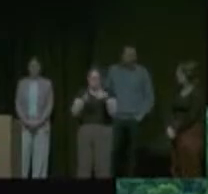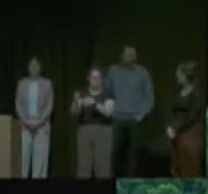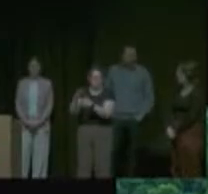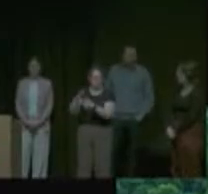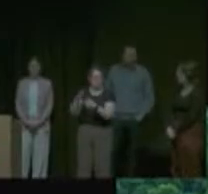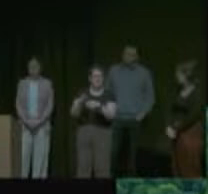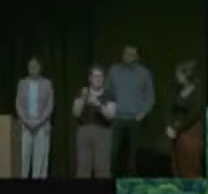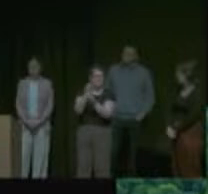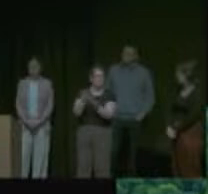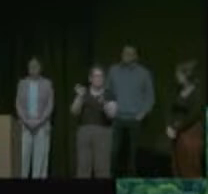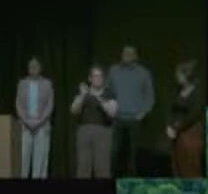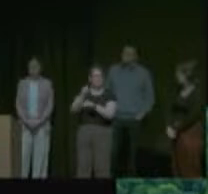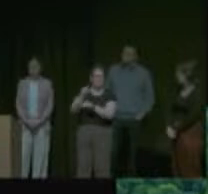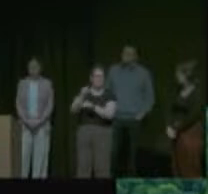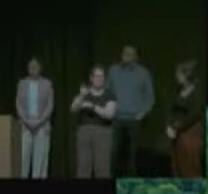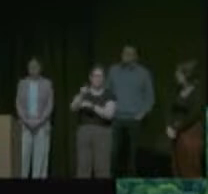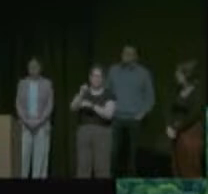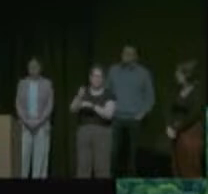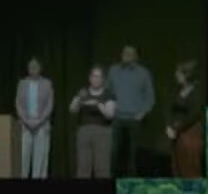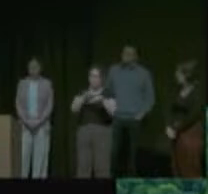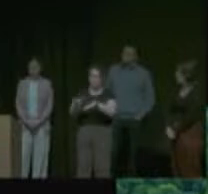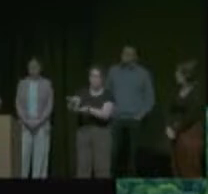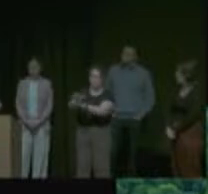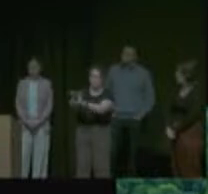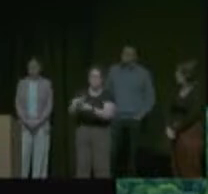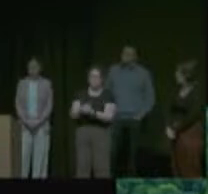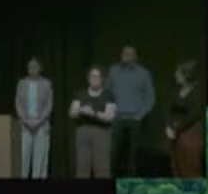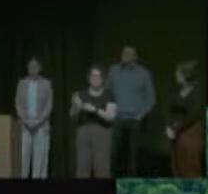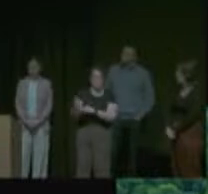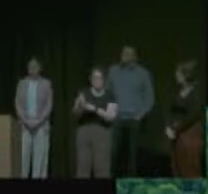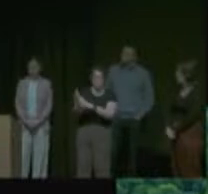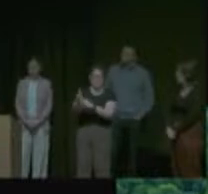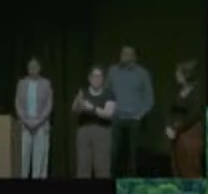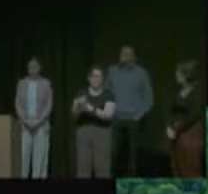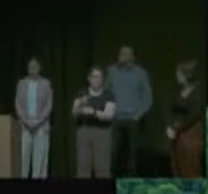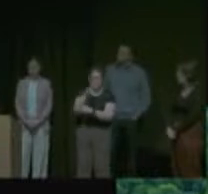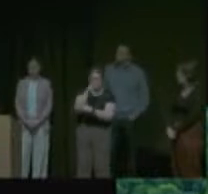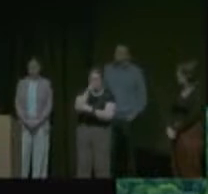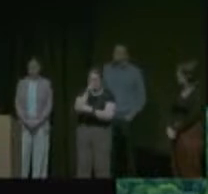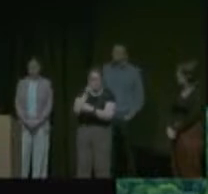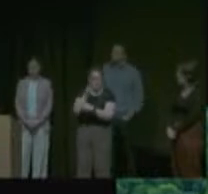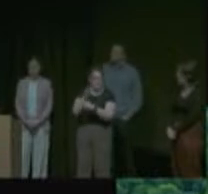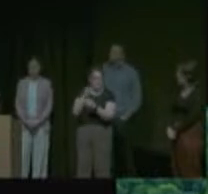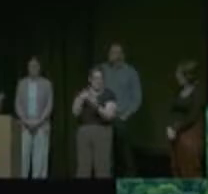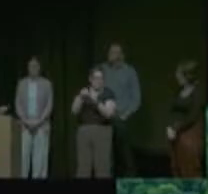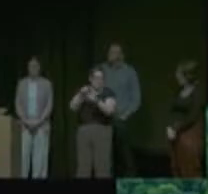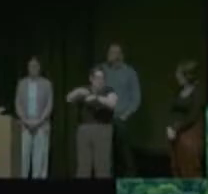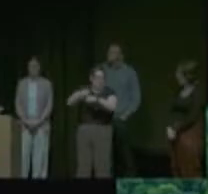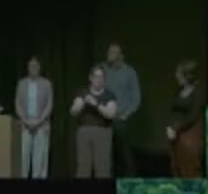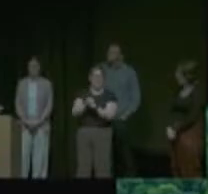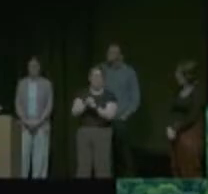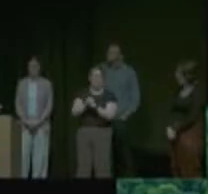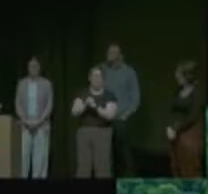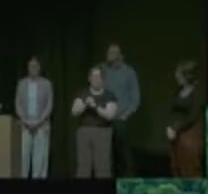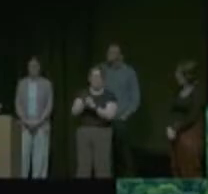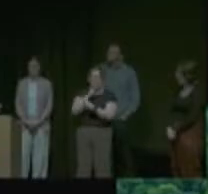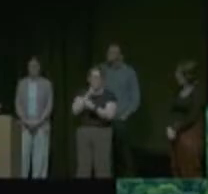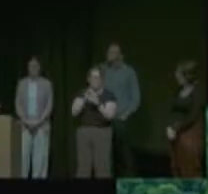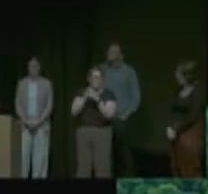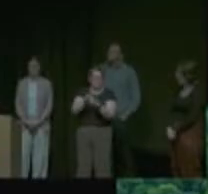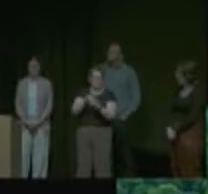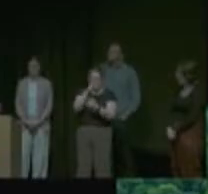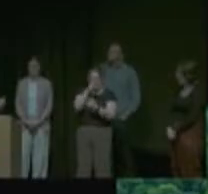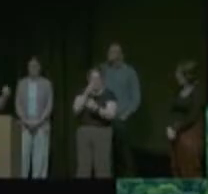Aquatic insects and fish will take a little more time because aquatic insects come back a little quicker, we've